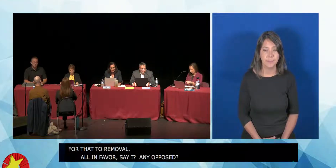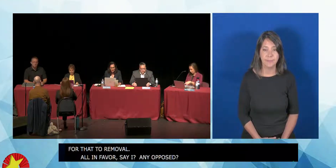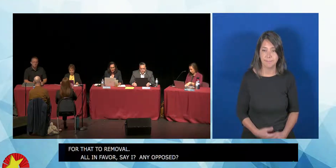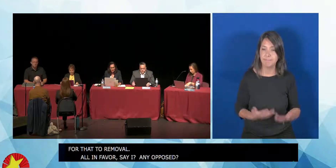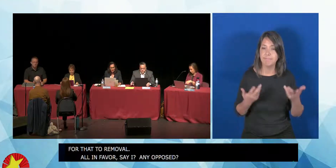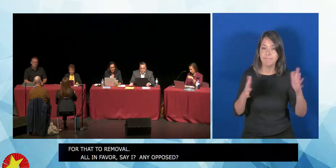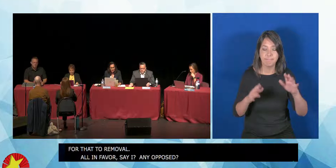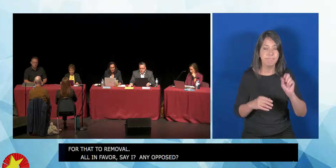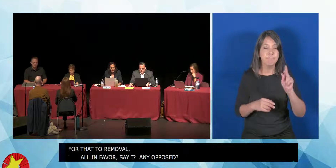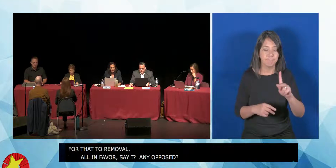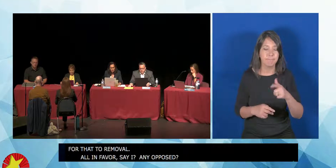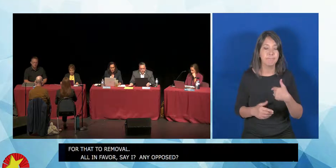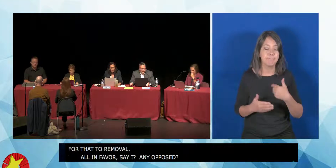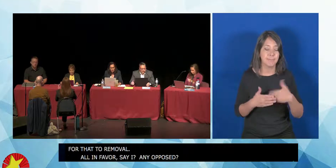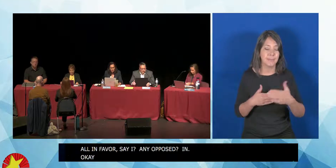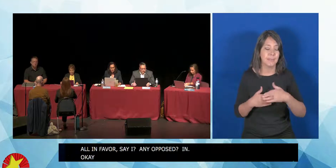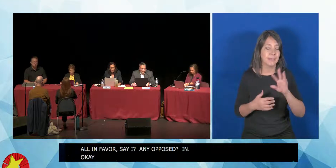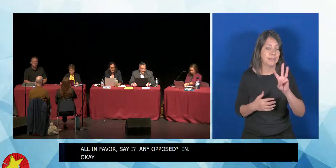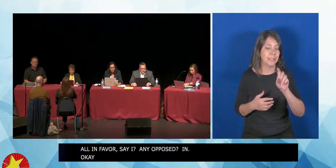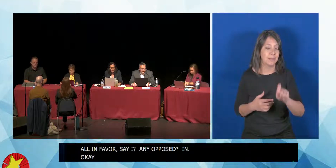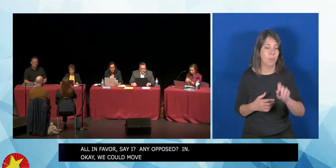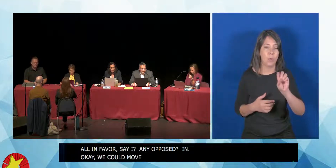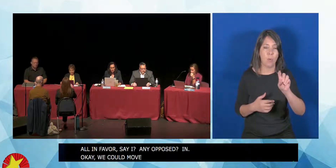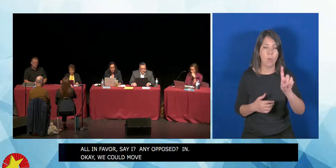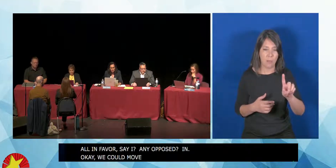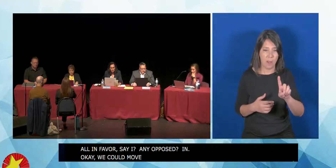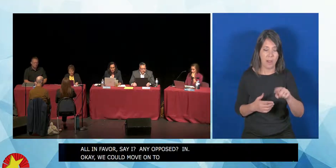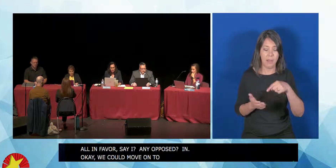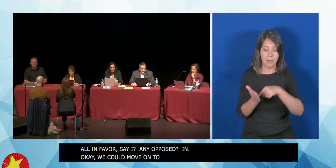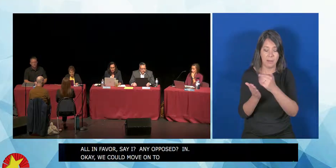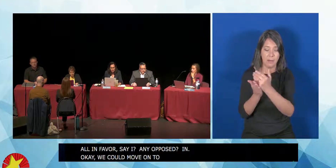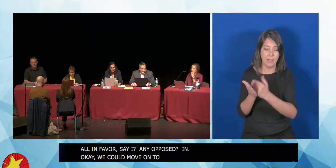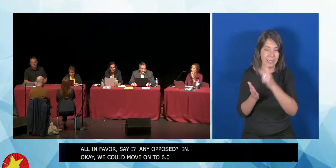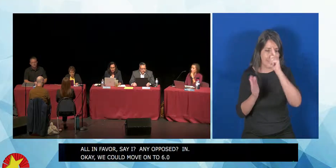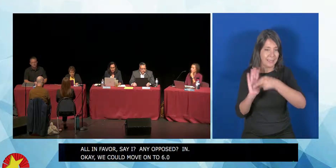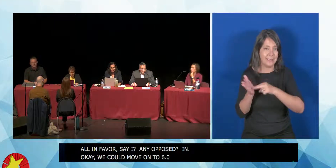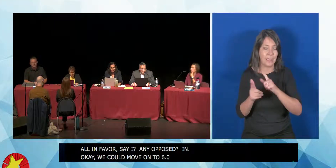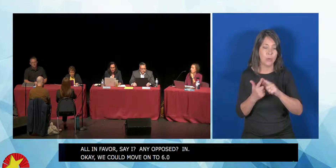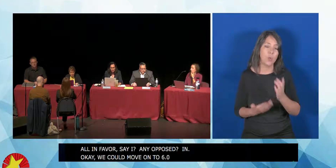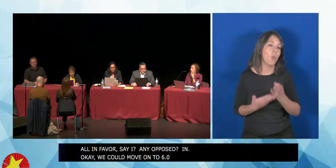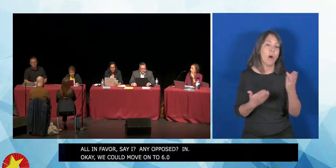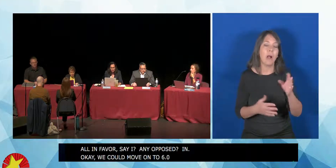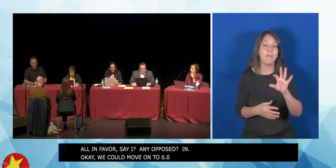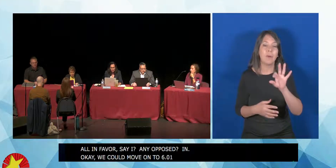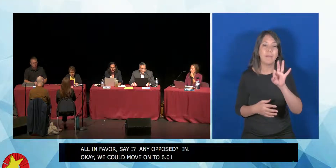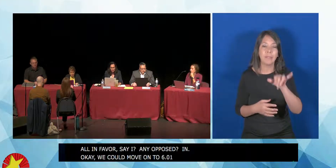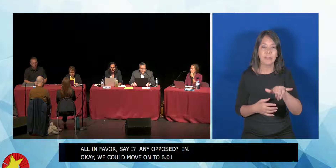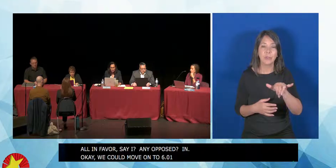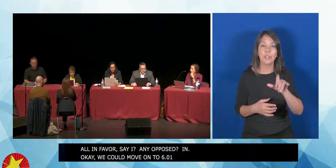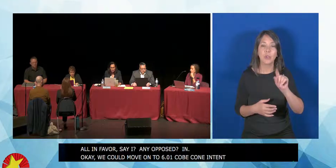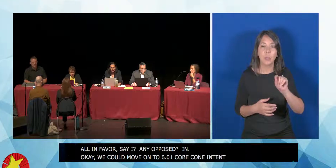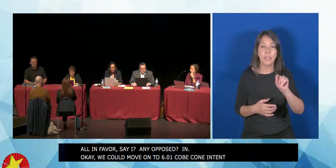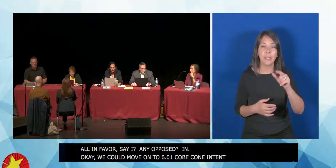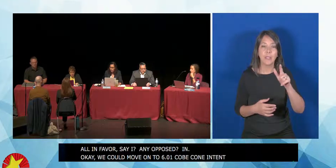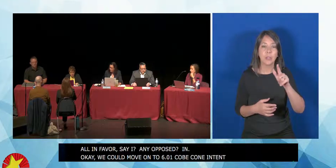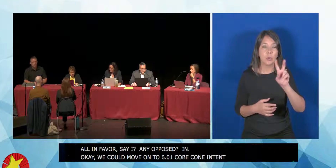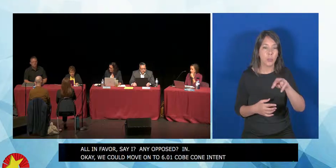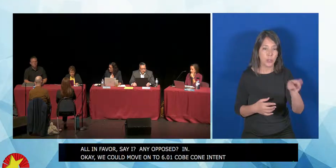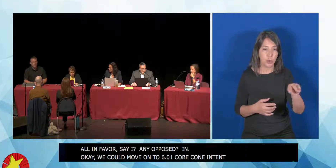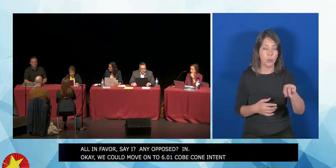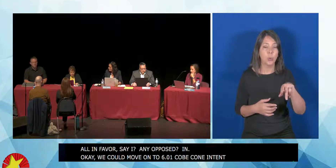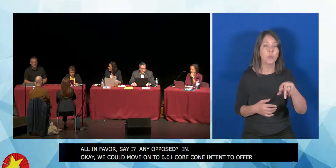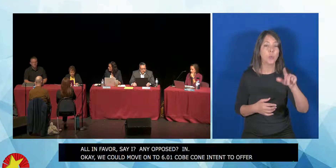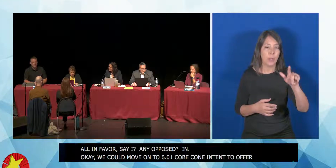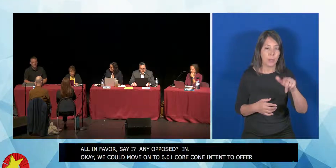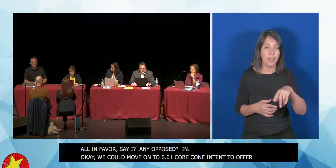Okay, we can move on to 6.01, consent agenda item, intent to offer fiscal year 2023 employment contract to George Martin, Assistant Superintendent Curriculum